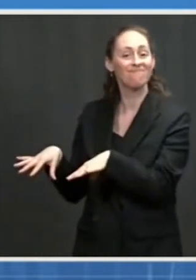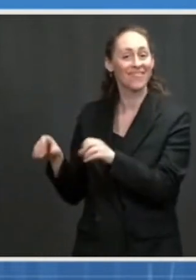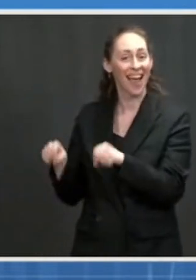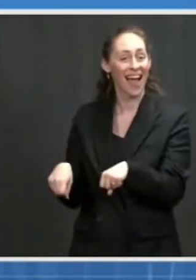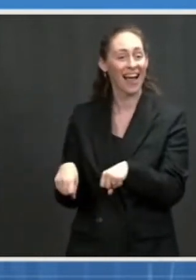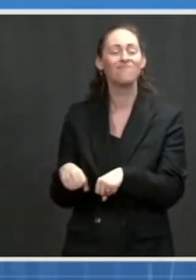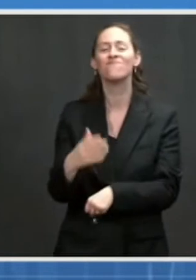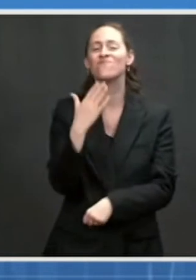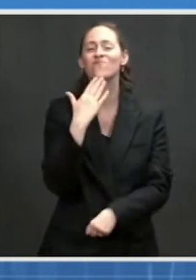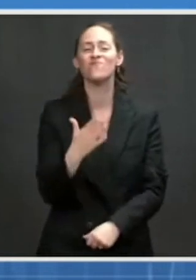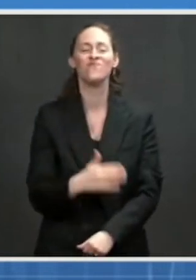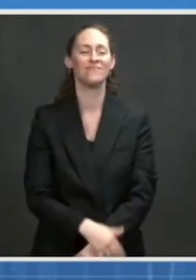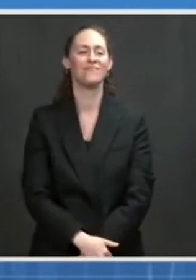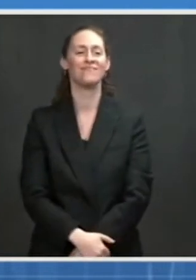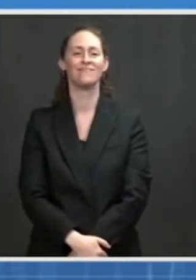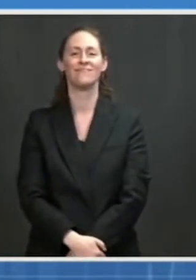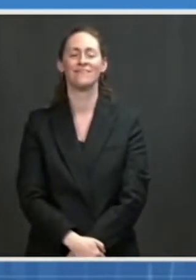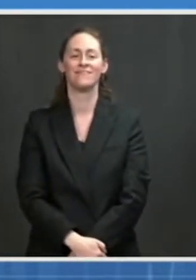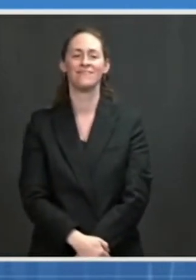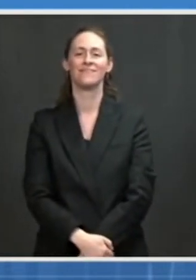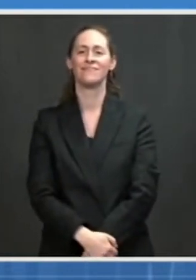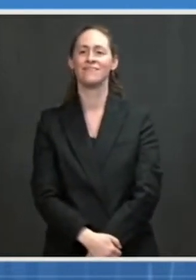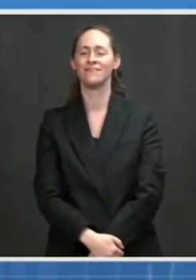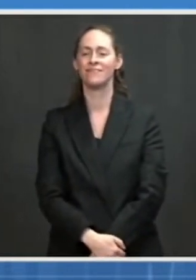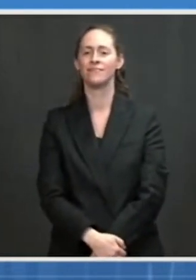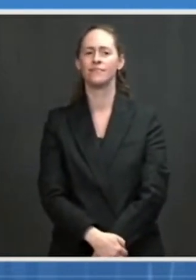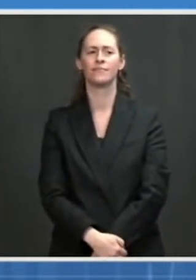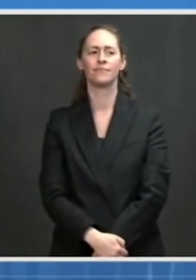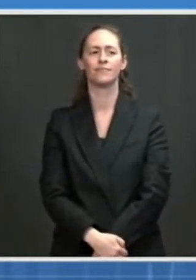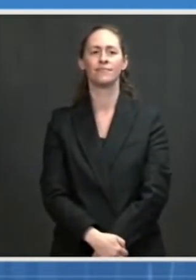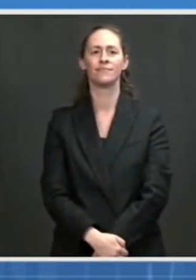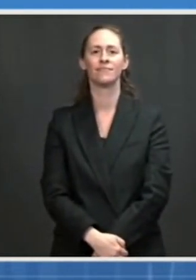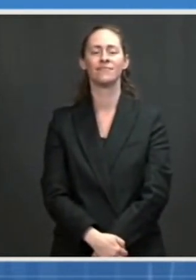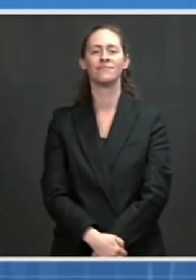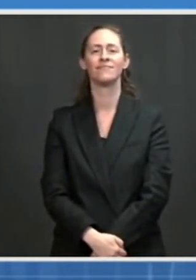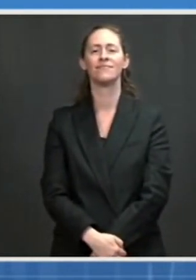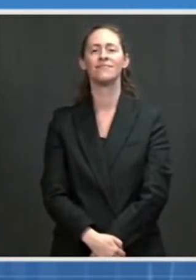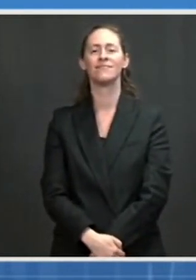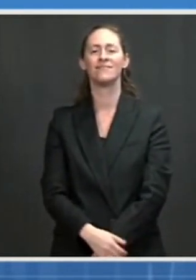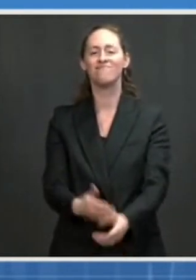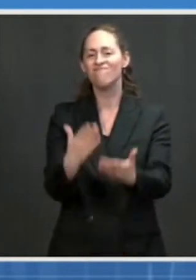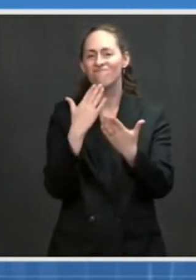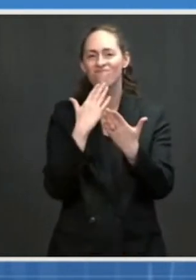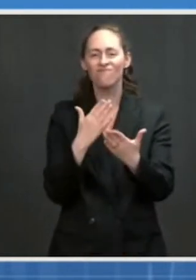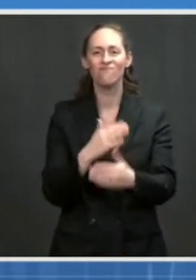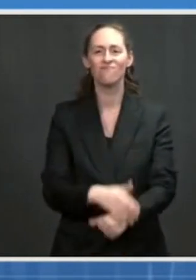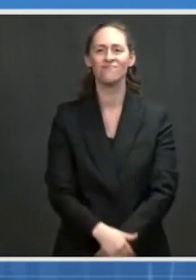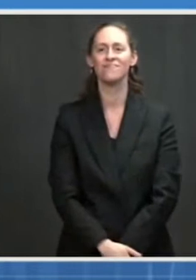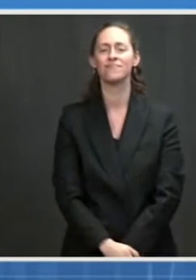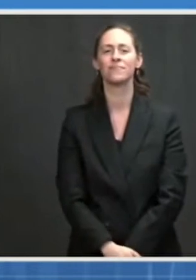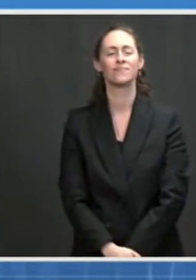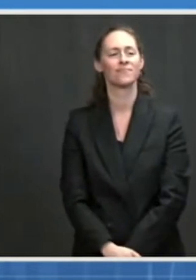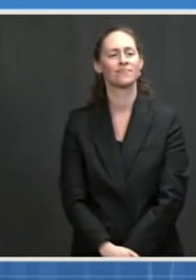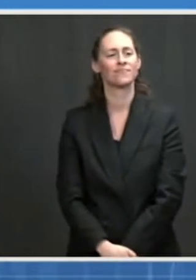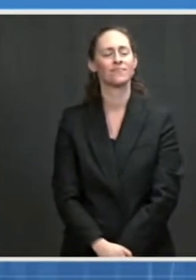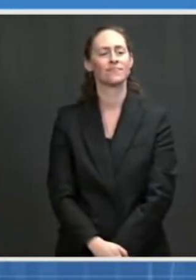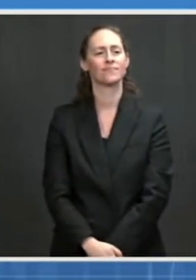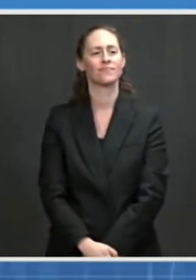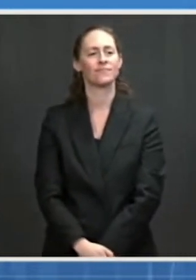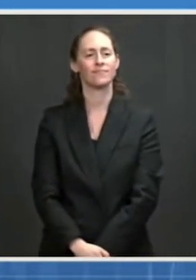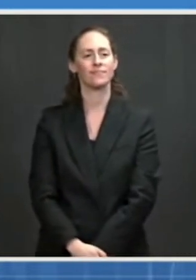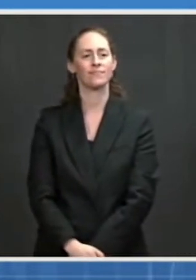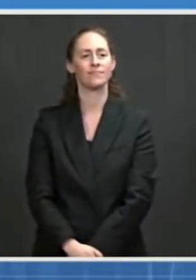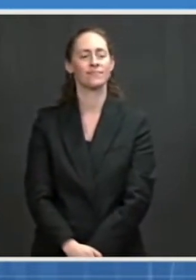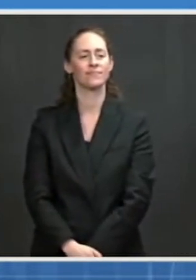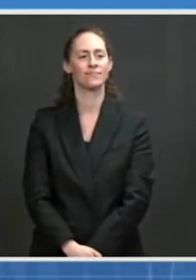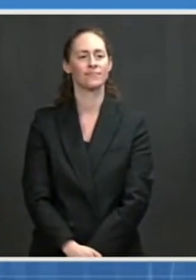over to Dr. Fauci. Thank you very much, Dr. Walensky. So Dr. Walensky has spoken to you about the